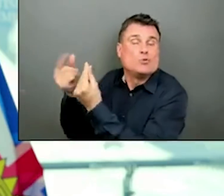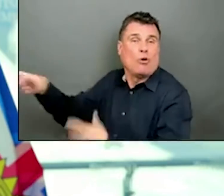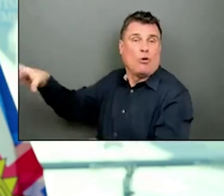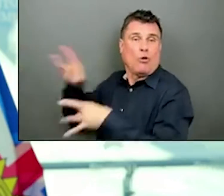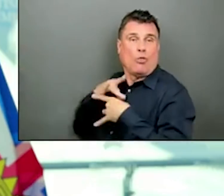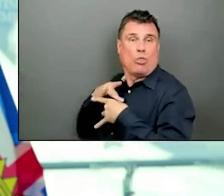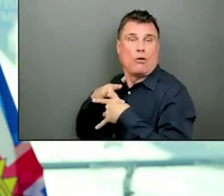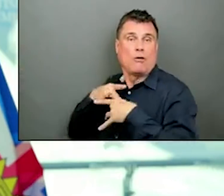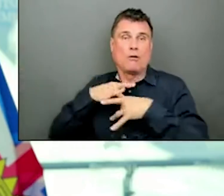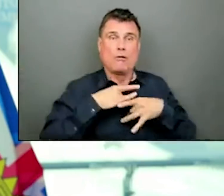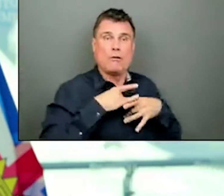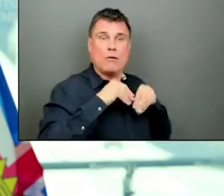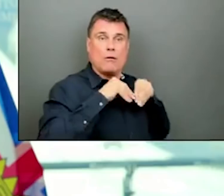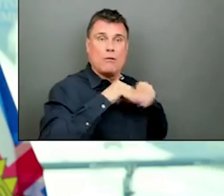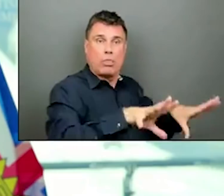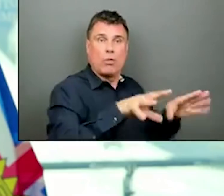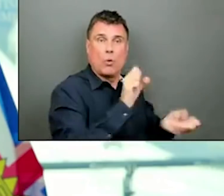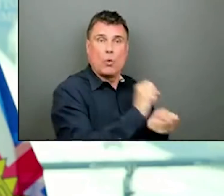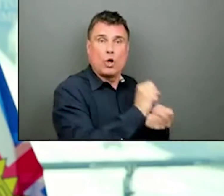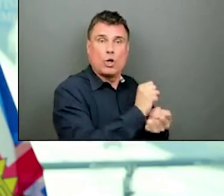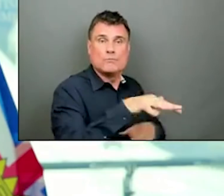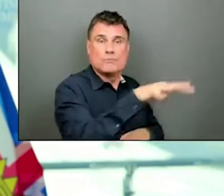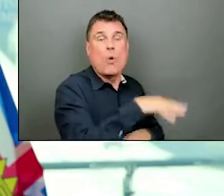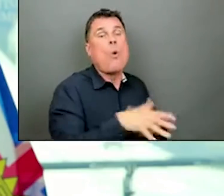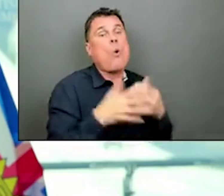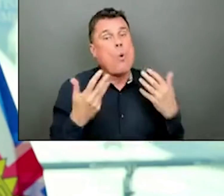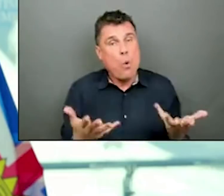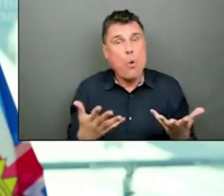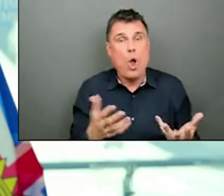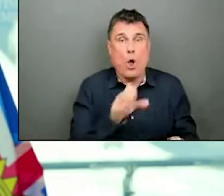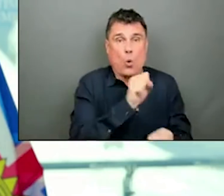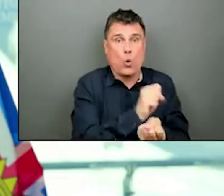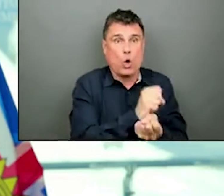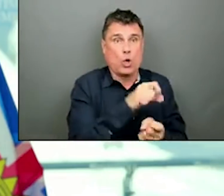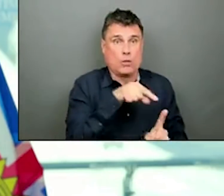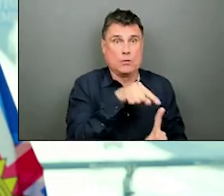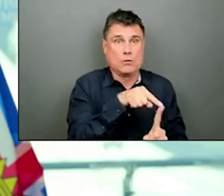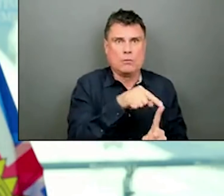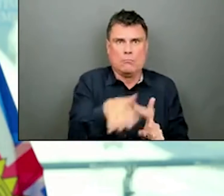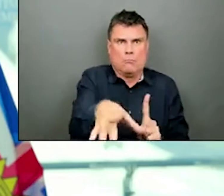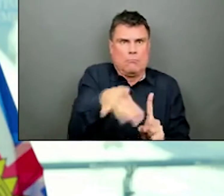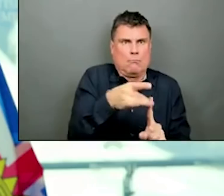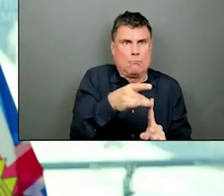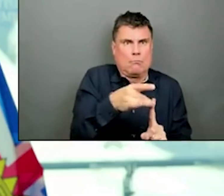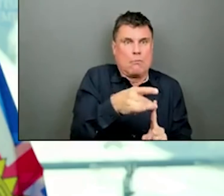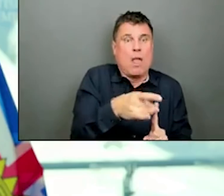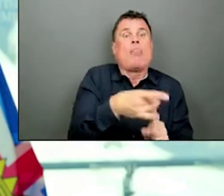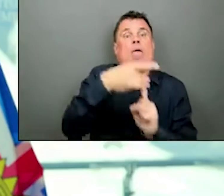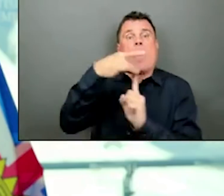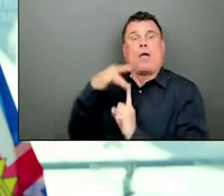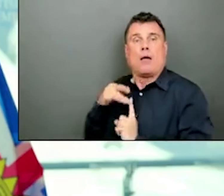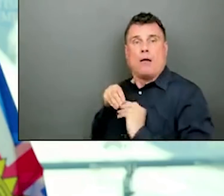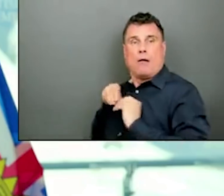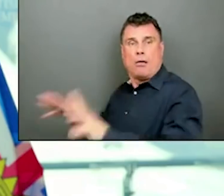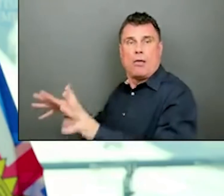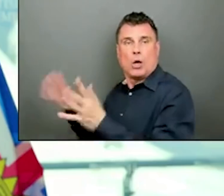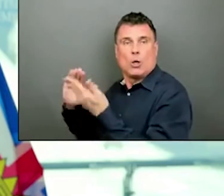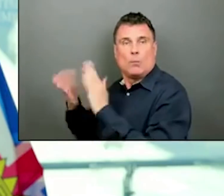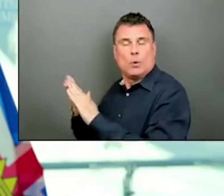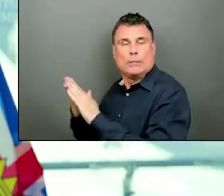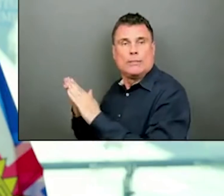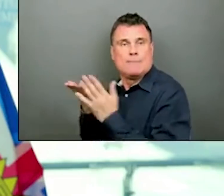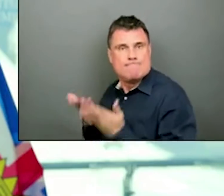spreading, or whether it's in the workplace itself that the contact is happening. They are one of the most